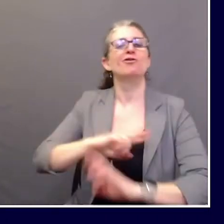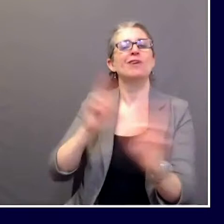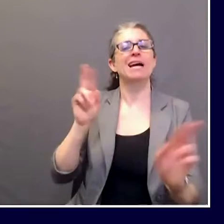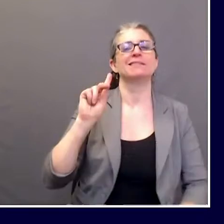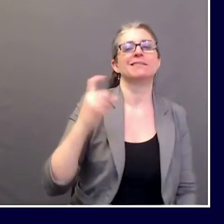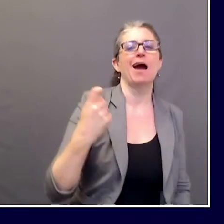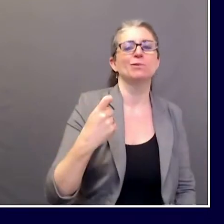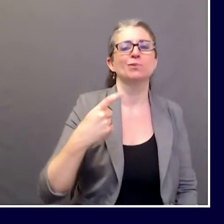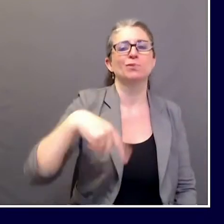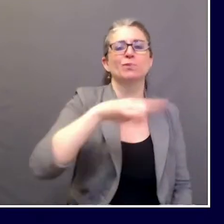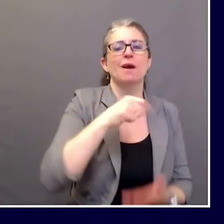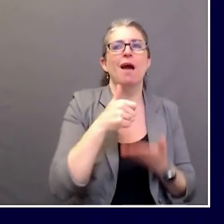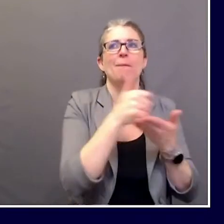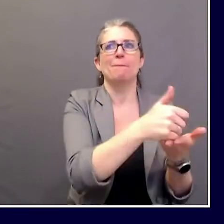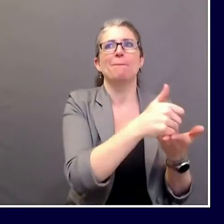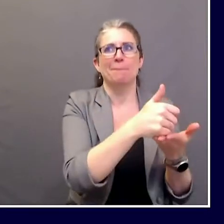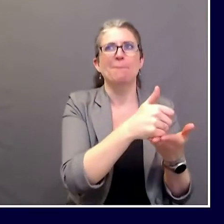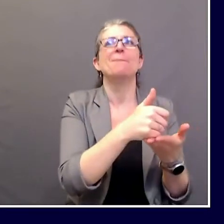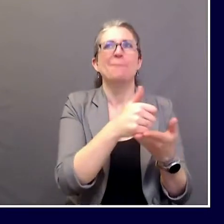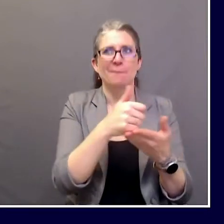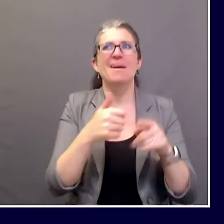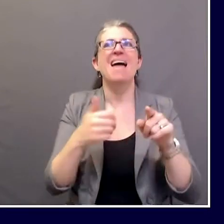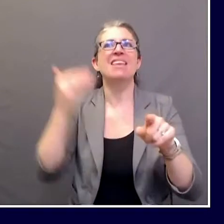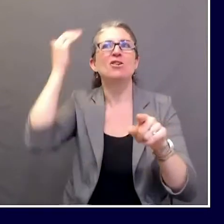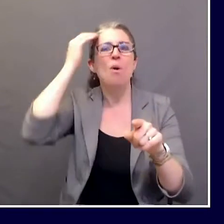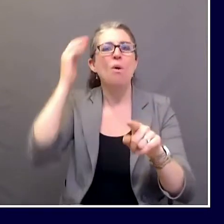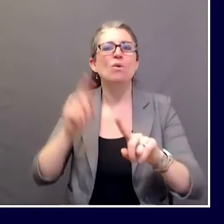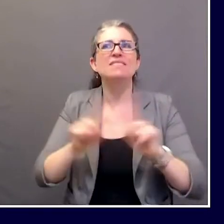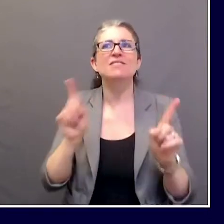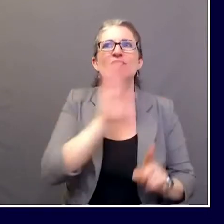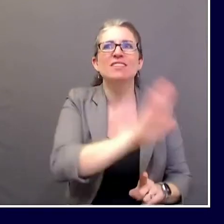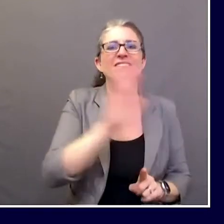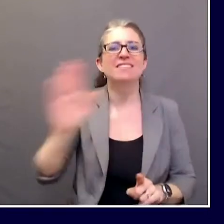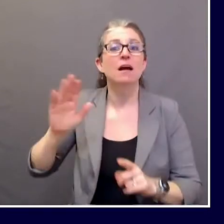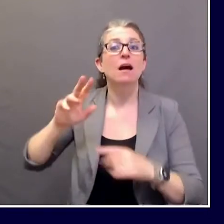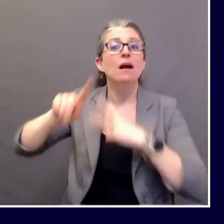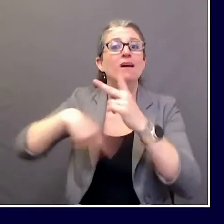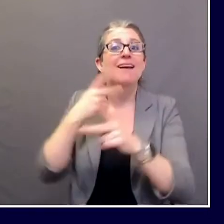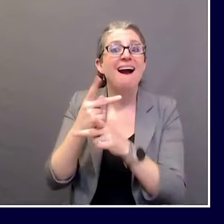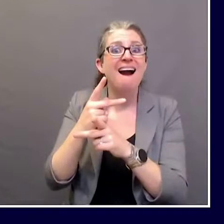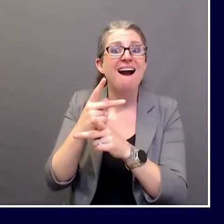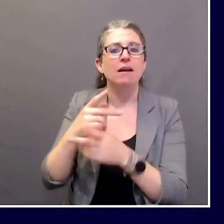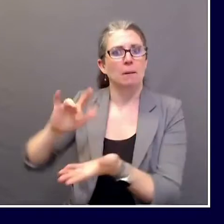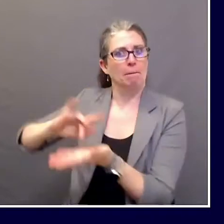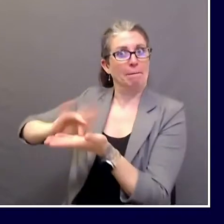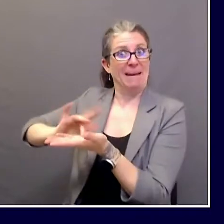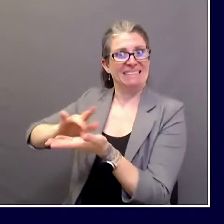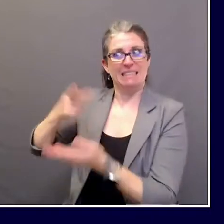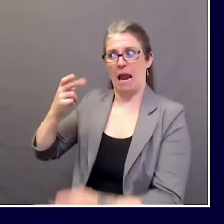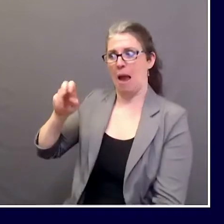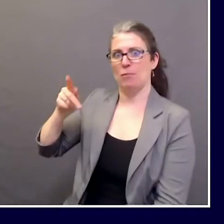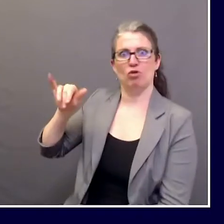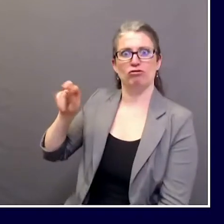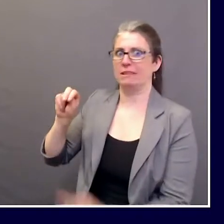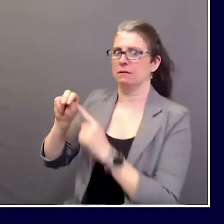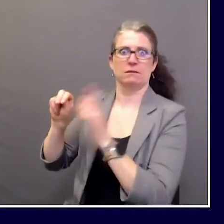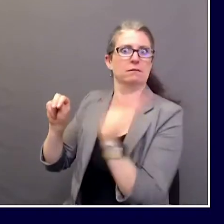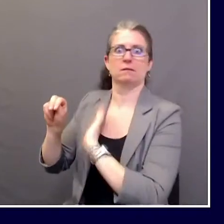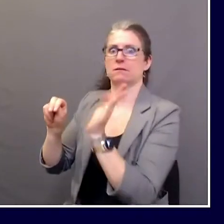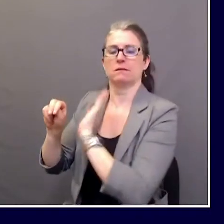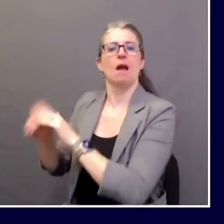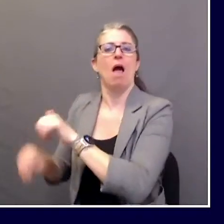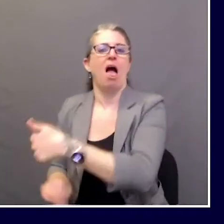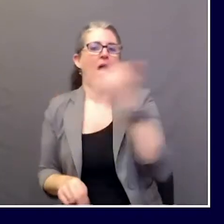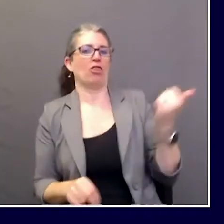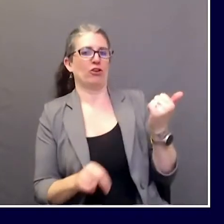FDA. And it has a pretty long storage duration, storage capacity too, right? That's correct. That's correct.